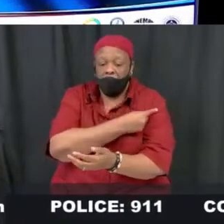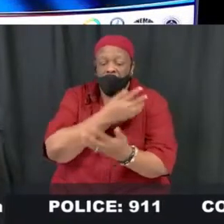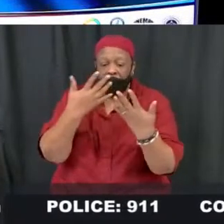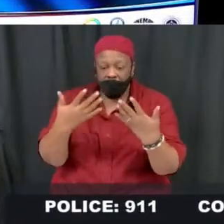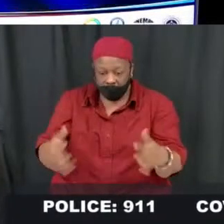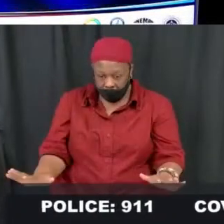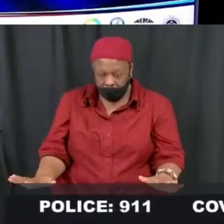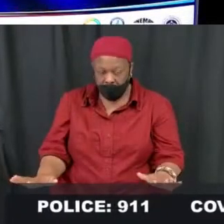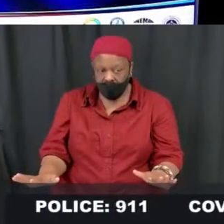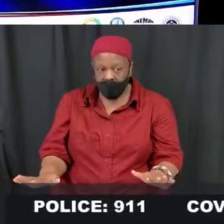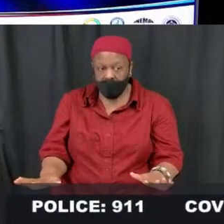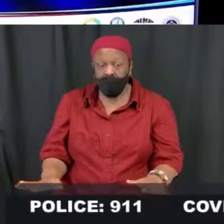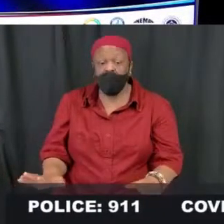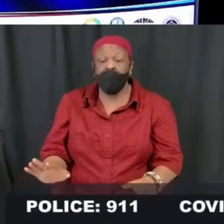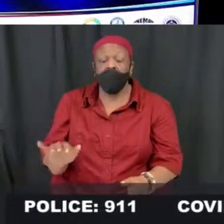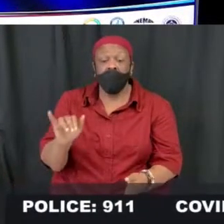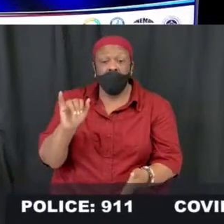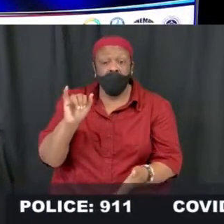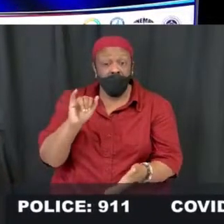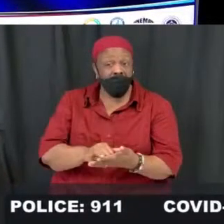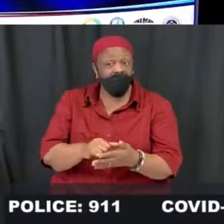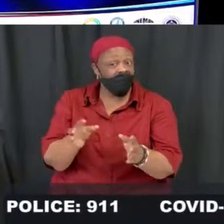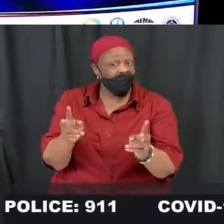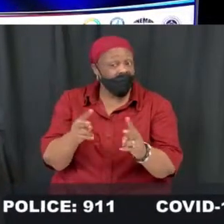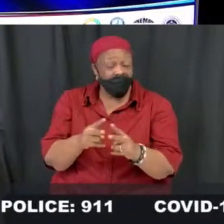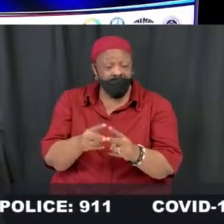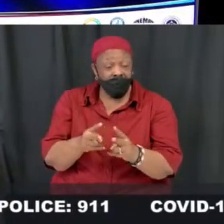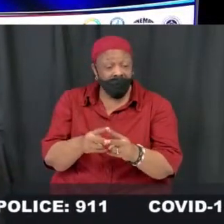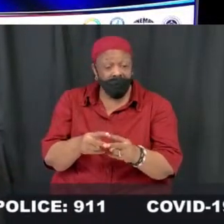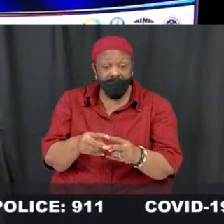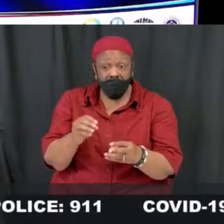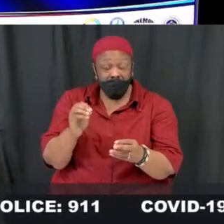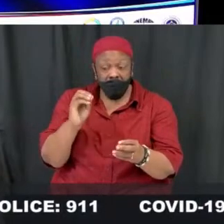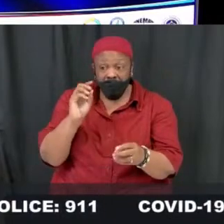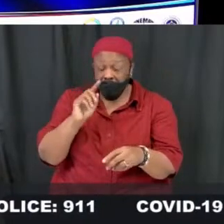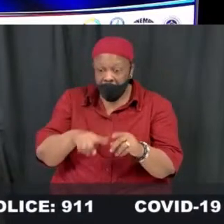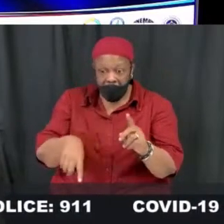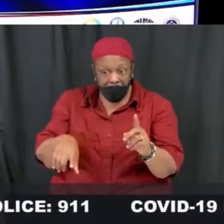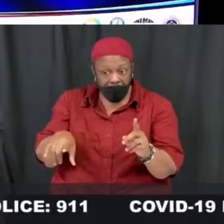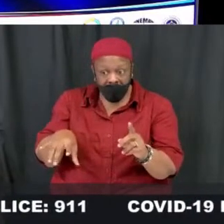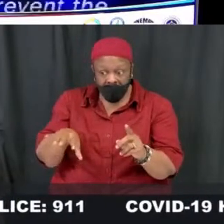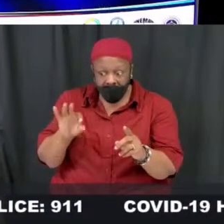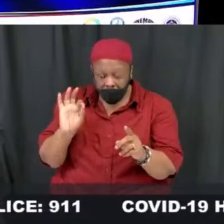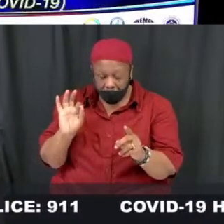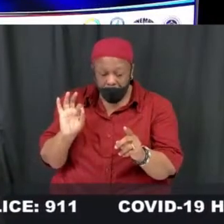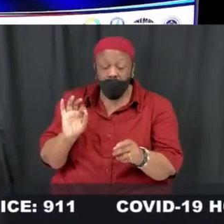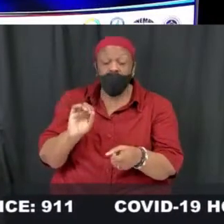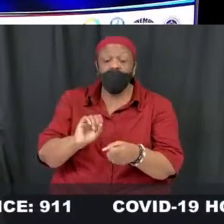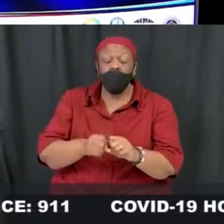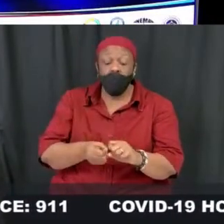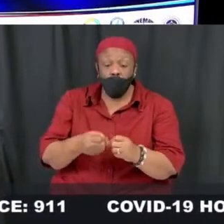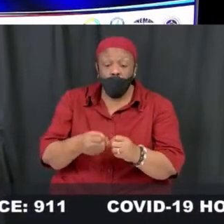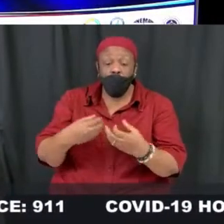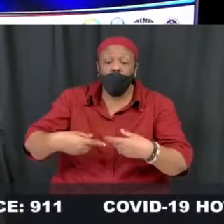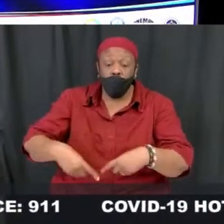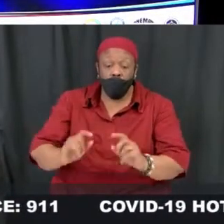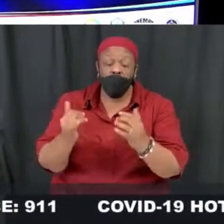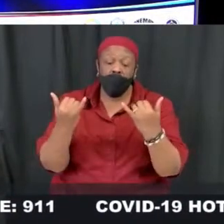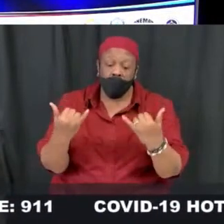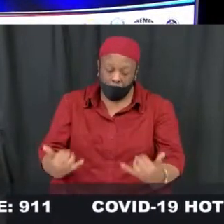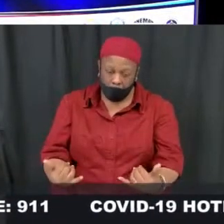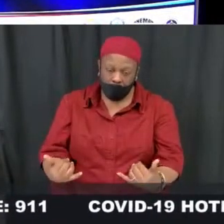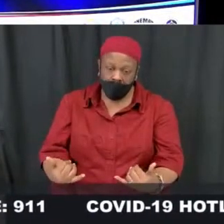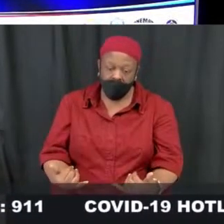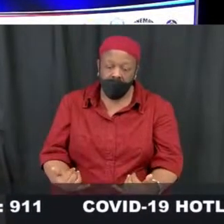Remember, vaccines are a precious and scarce commodity globally, and none will go to waste. Getting vaccine is still a